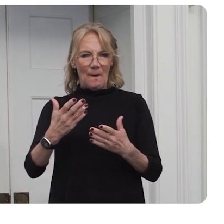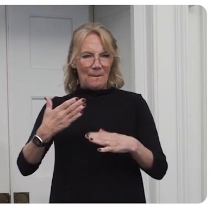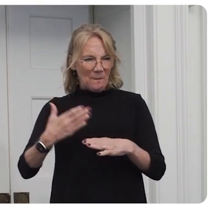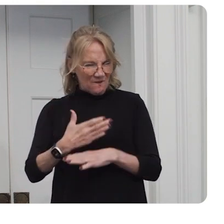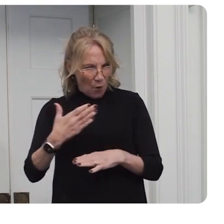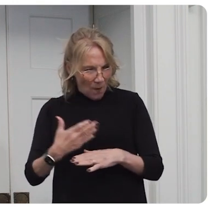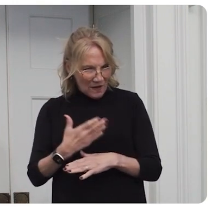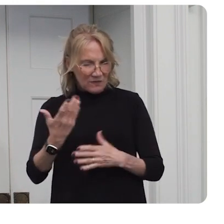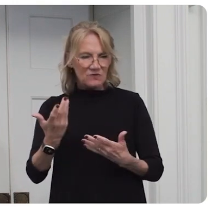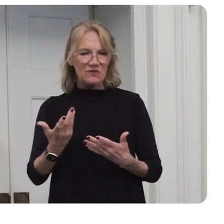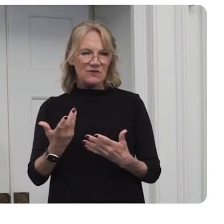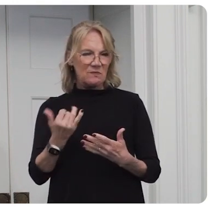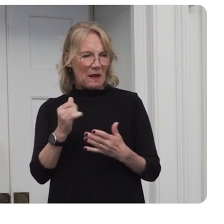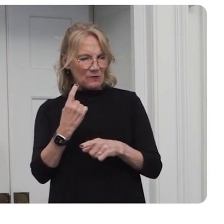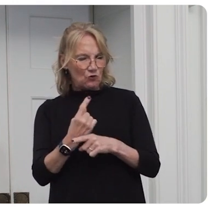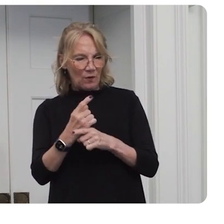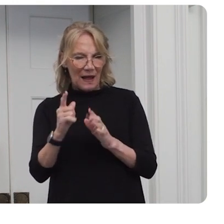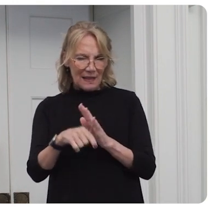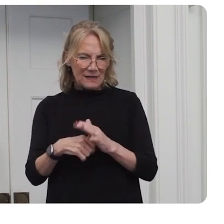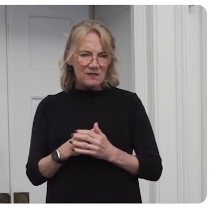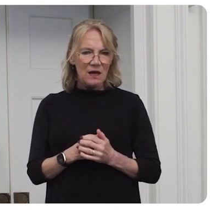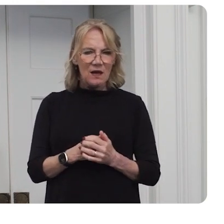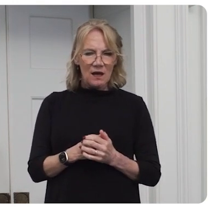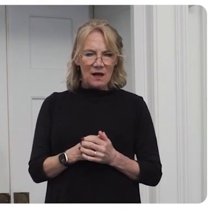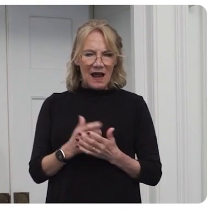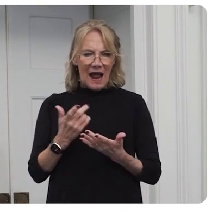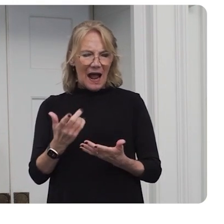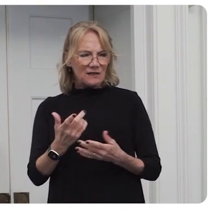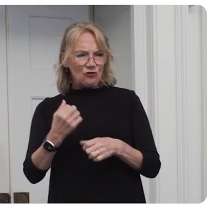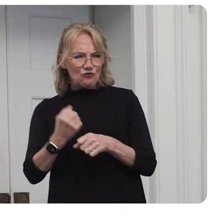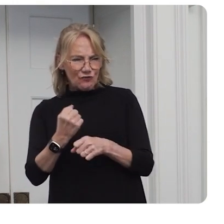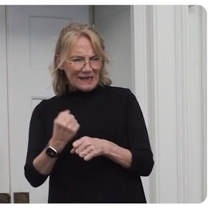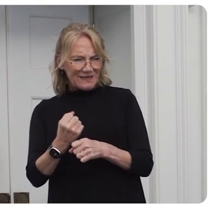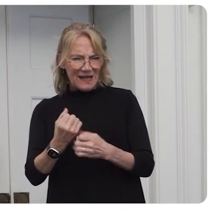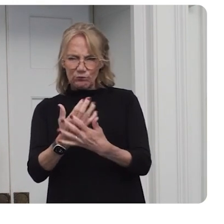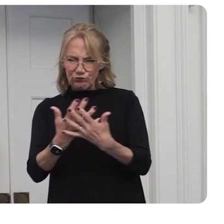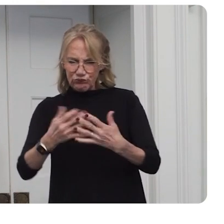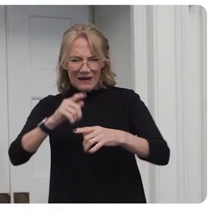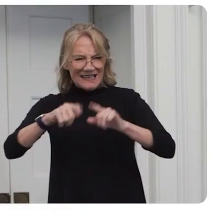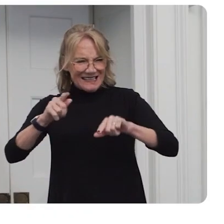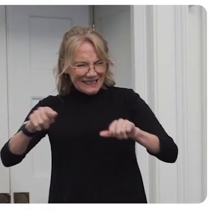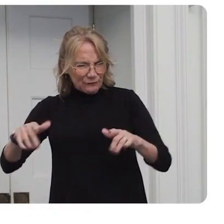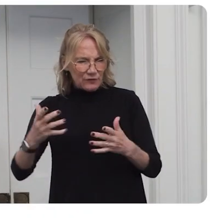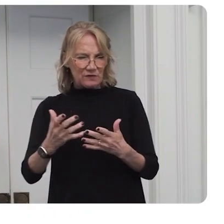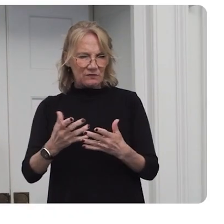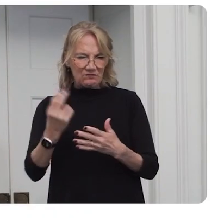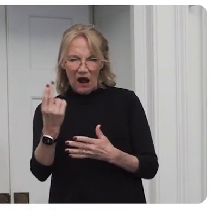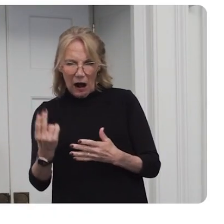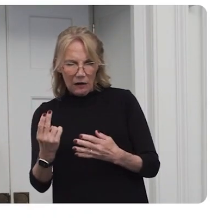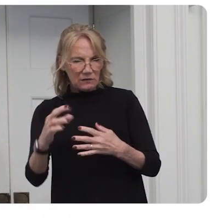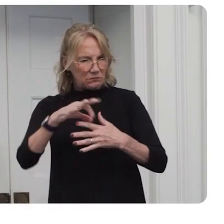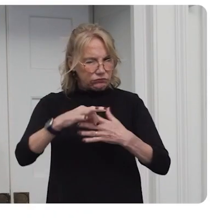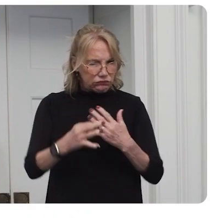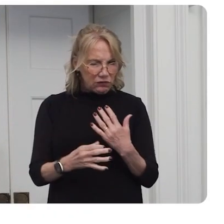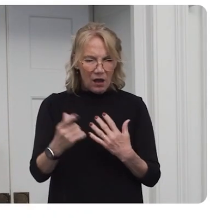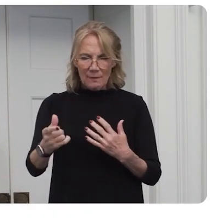course, performance, which I think we might touch on later. So Grace has a multifaceted practice, but